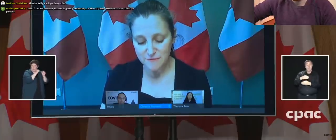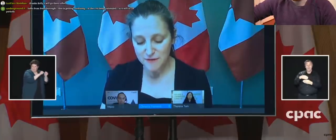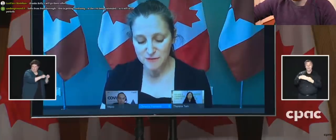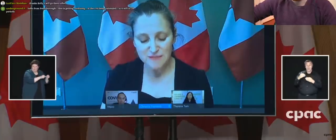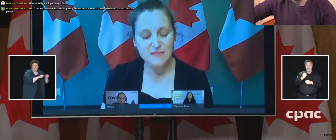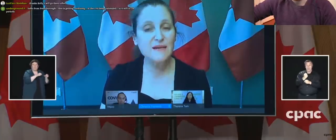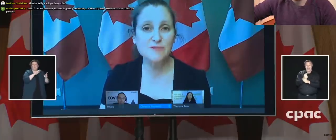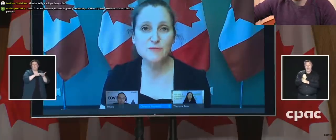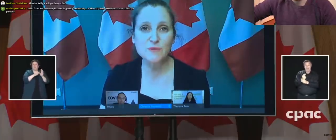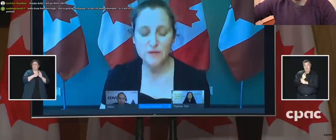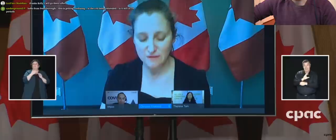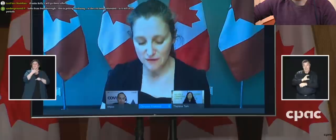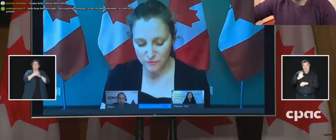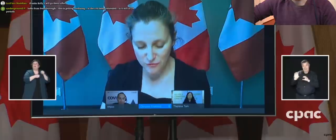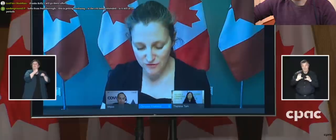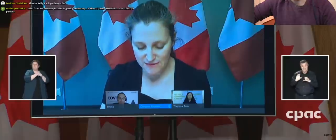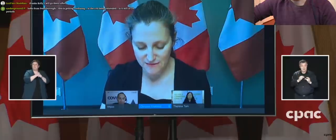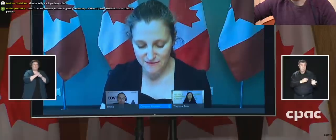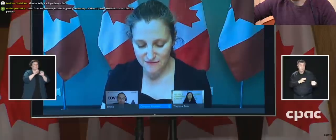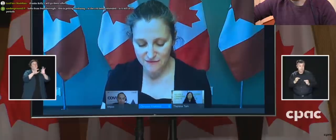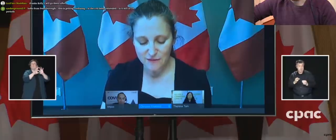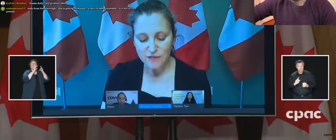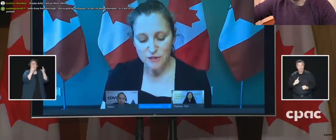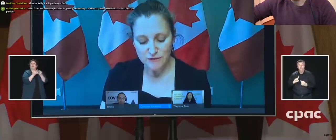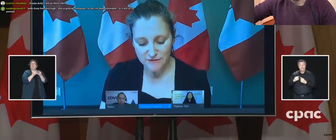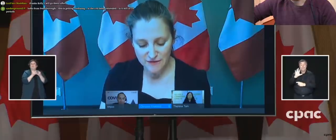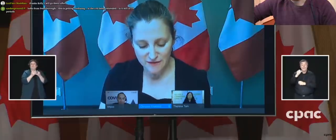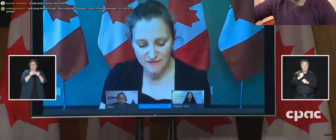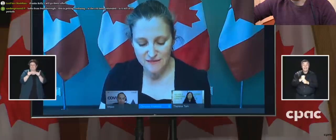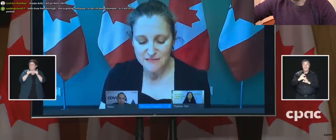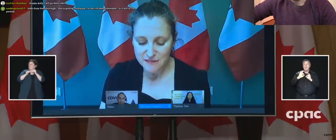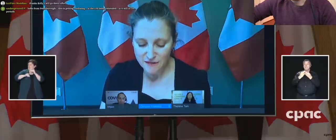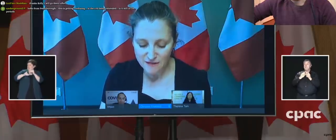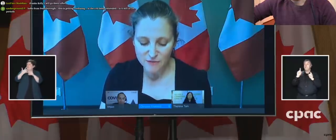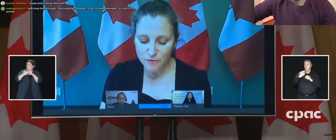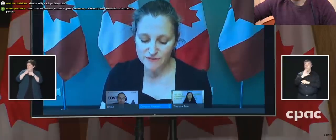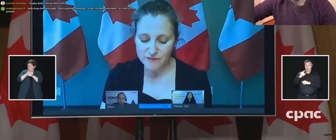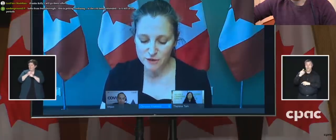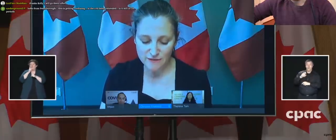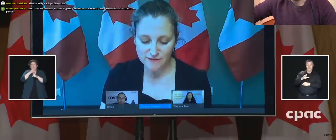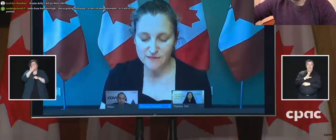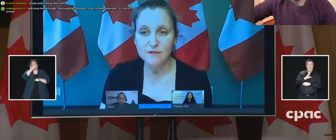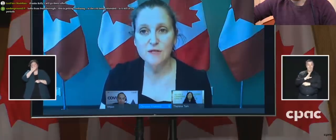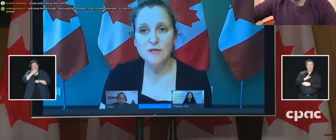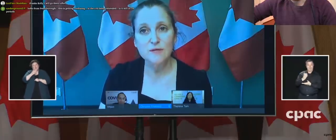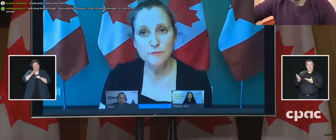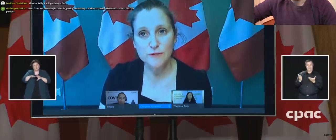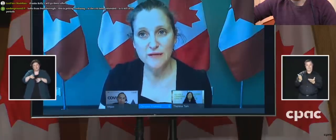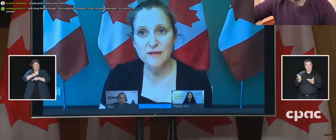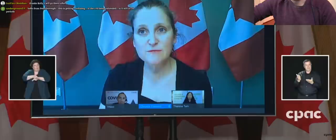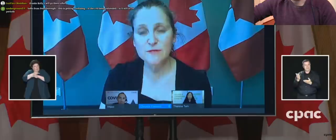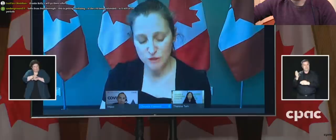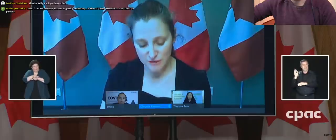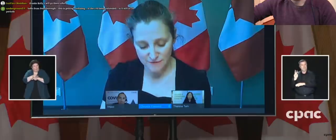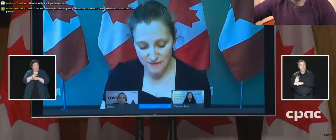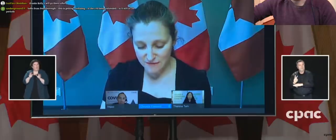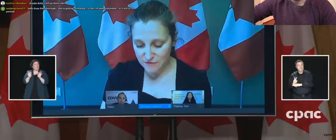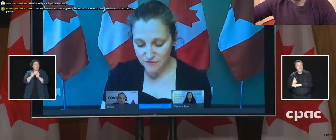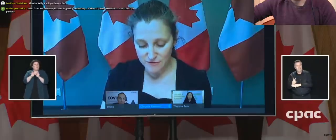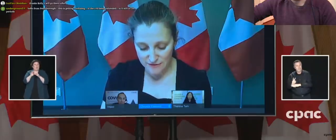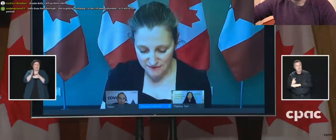5 years, families everywhere across Canada should have access to high-quality childcare for an average